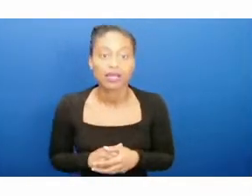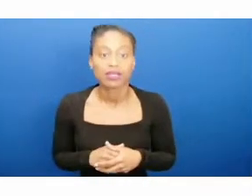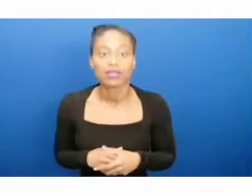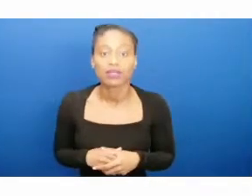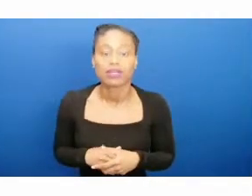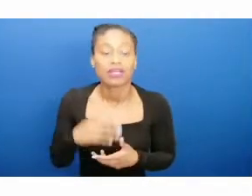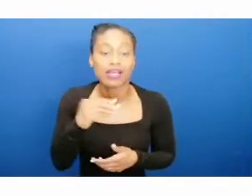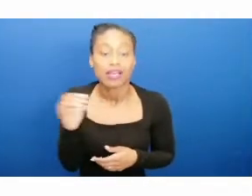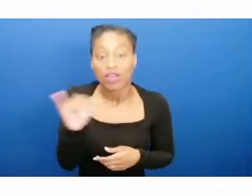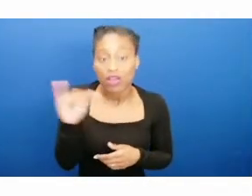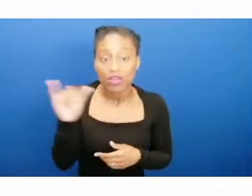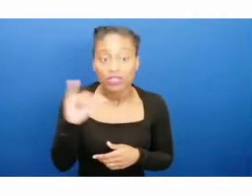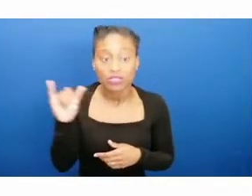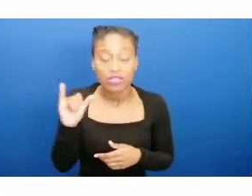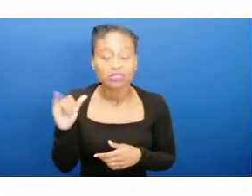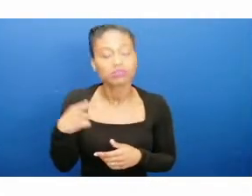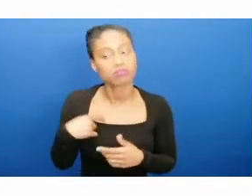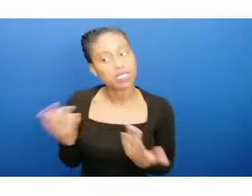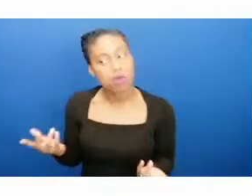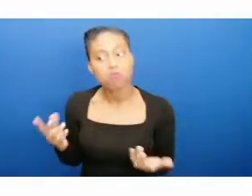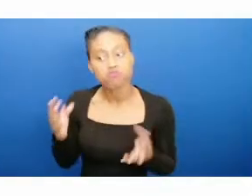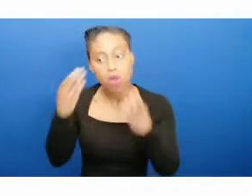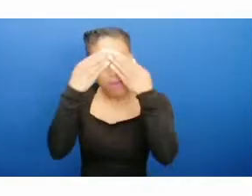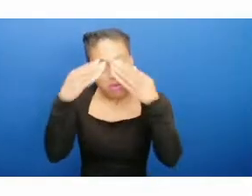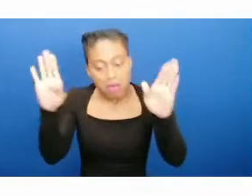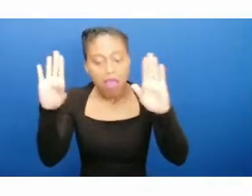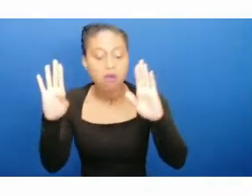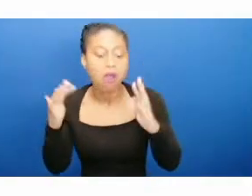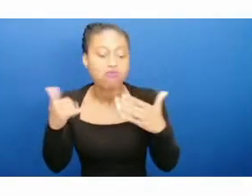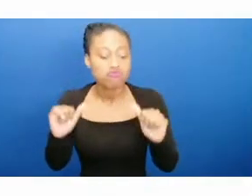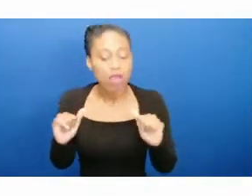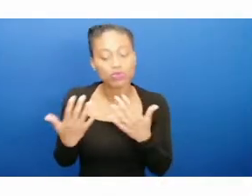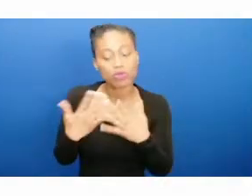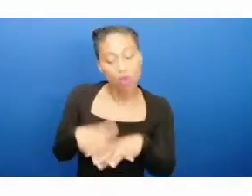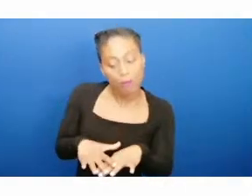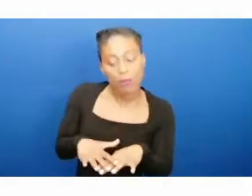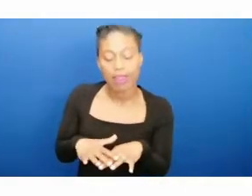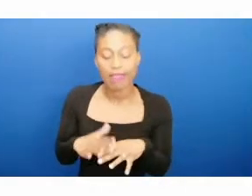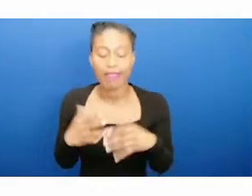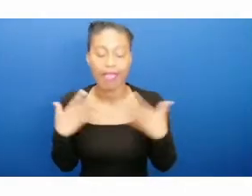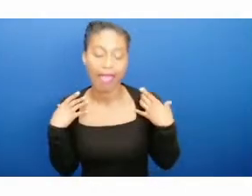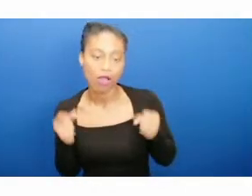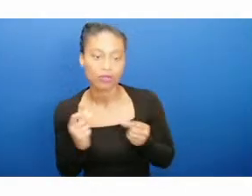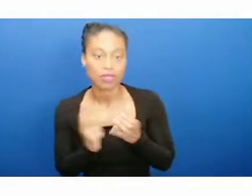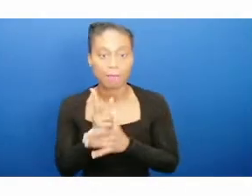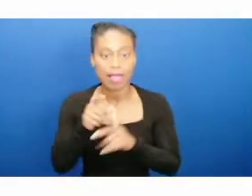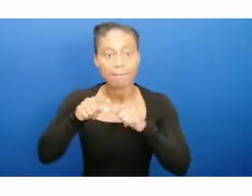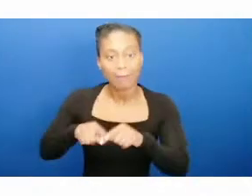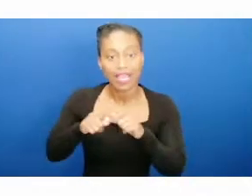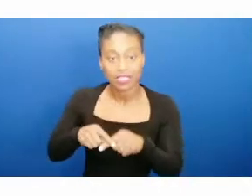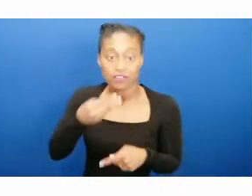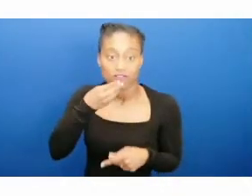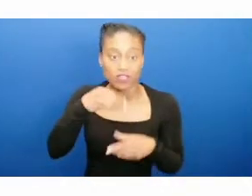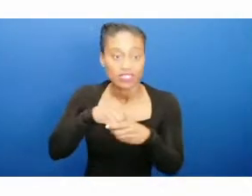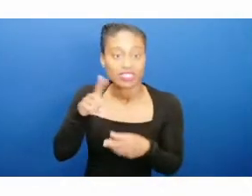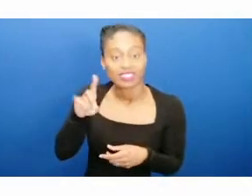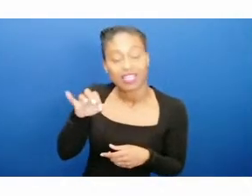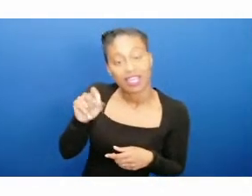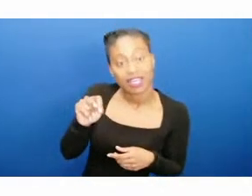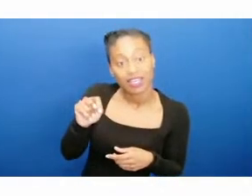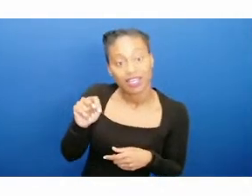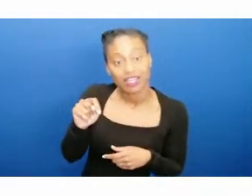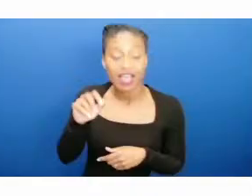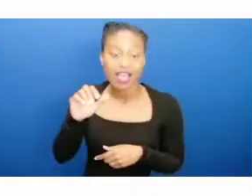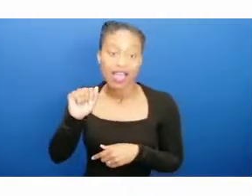and being open to find new ways to incorporate healthy plant-based foods into your diet and try new things.